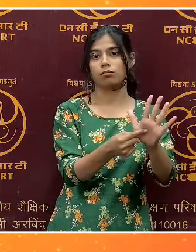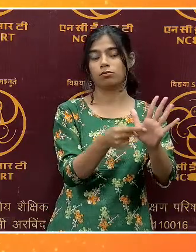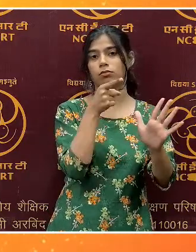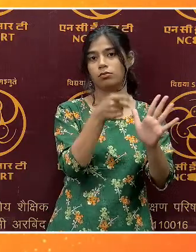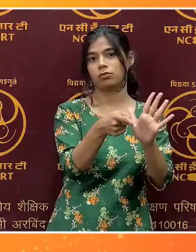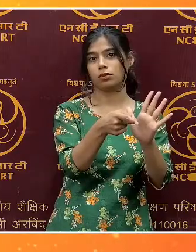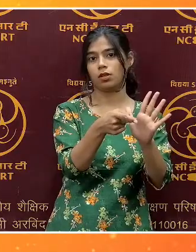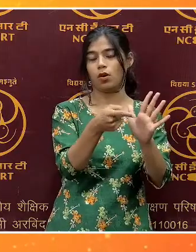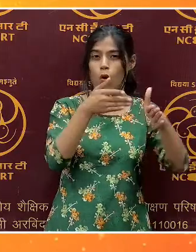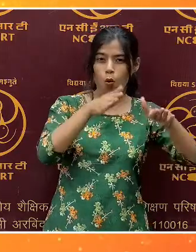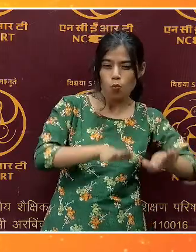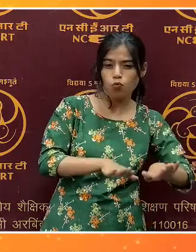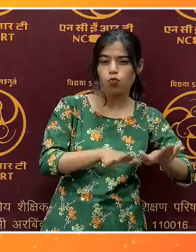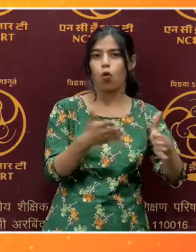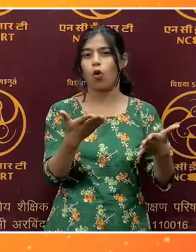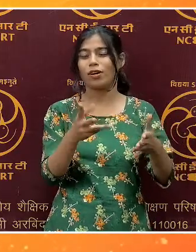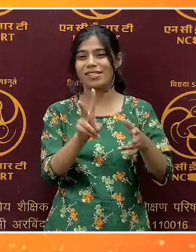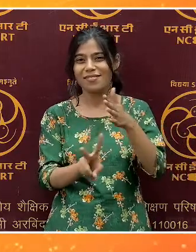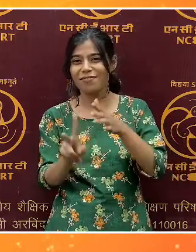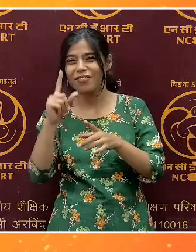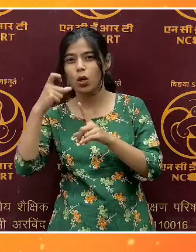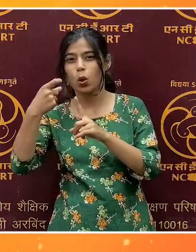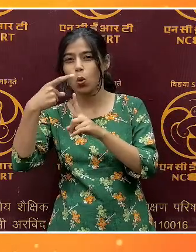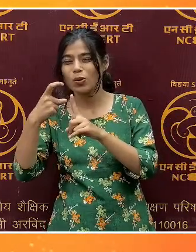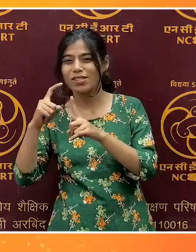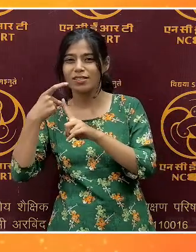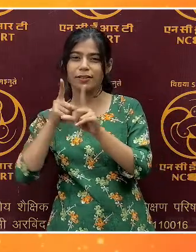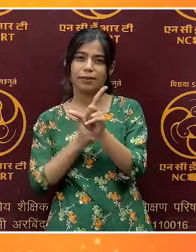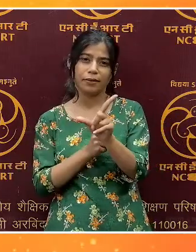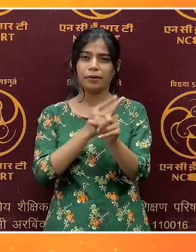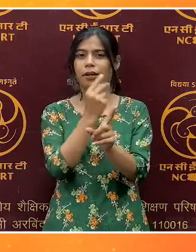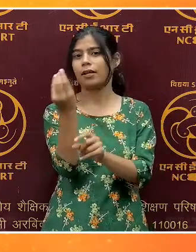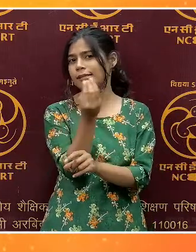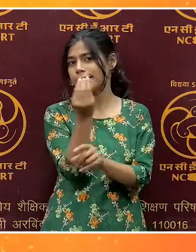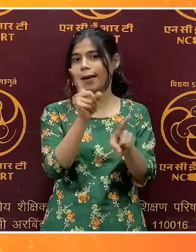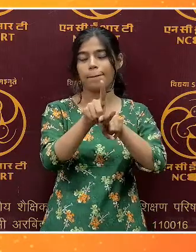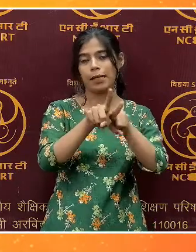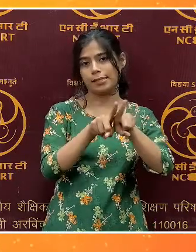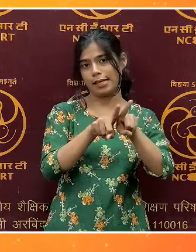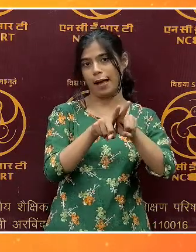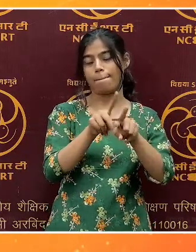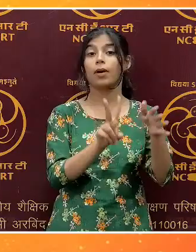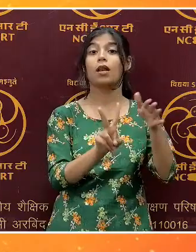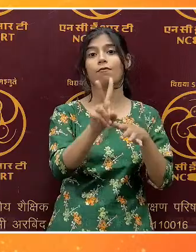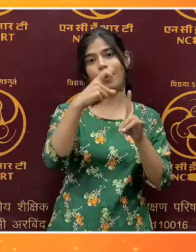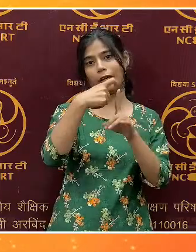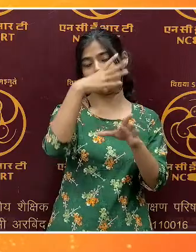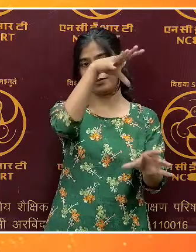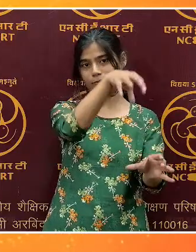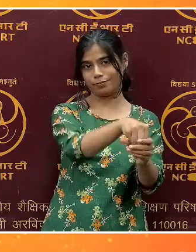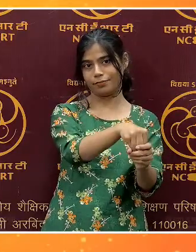Force, velocity, displacement, acceleration are some examples of vectors.